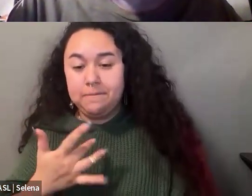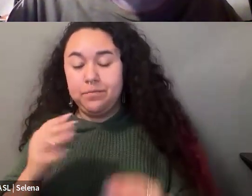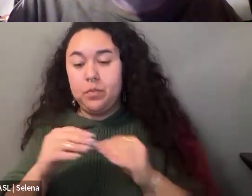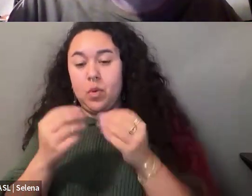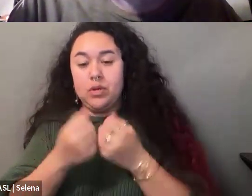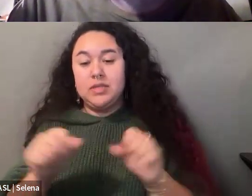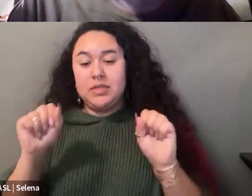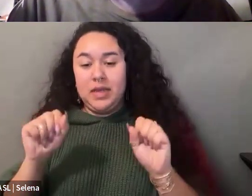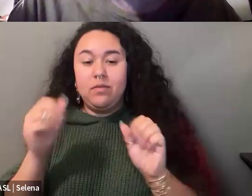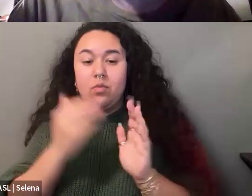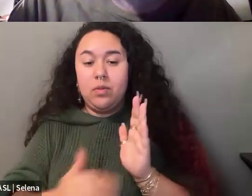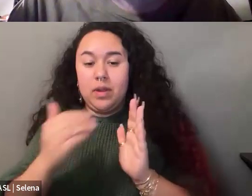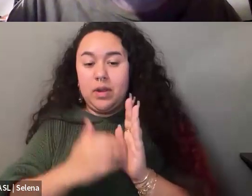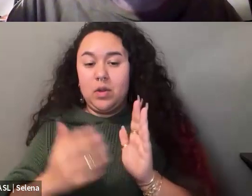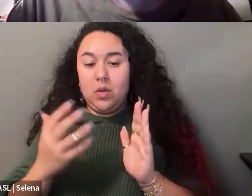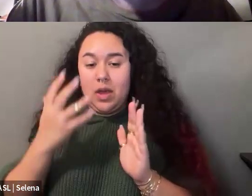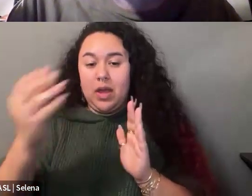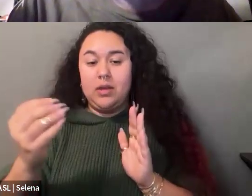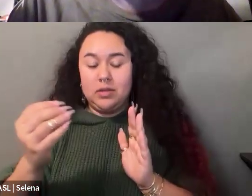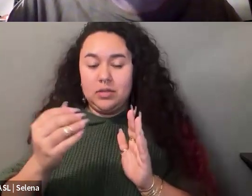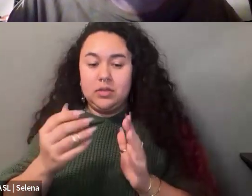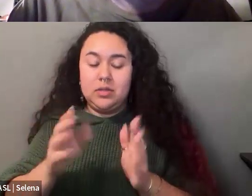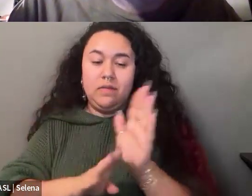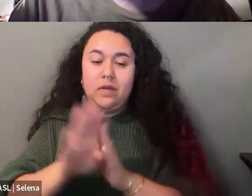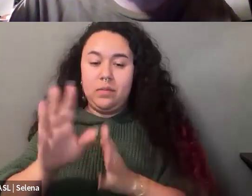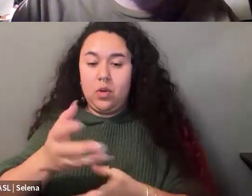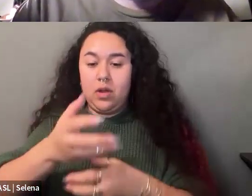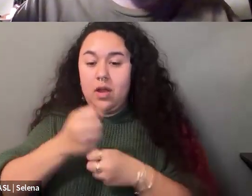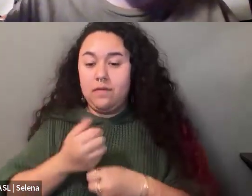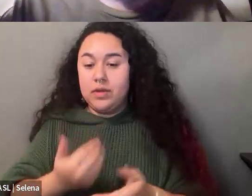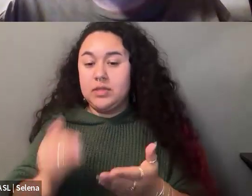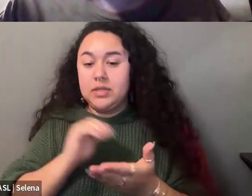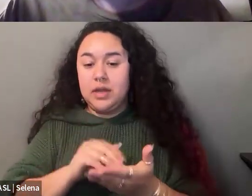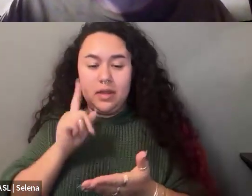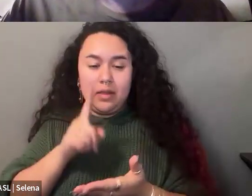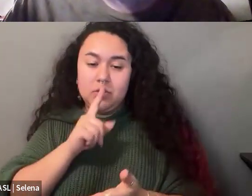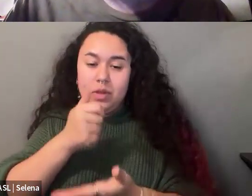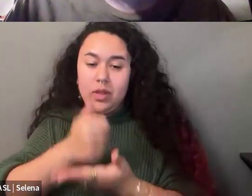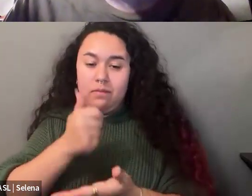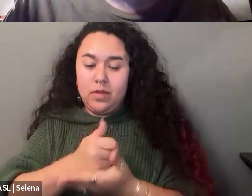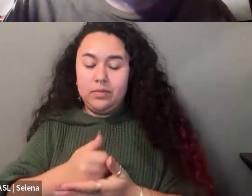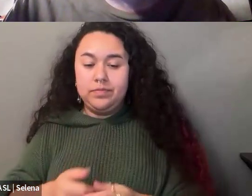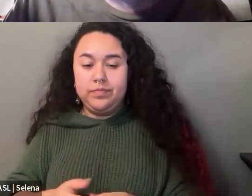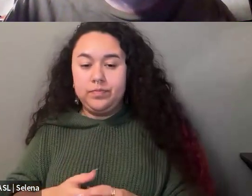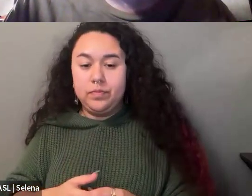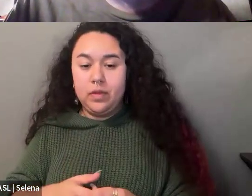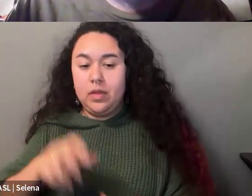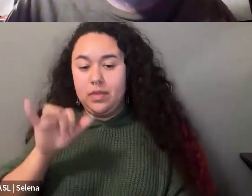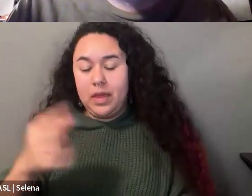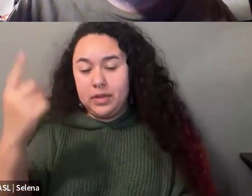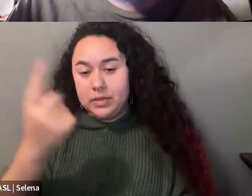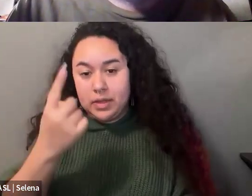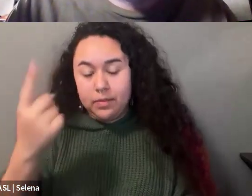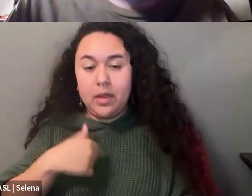safer, like repeatedly going out and building that confidence back up. I think that's really helpful. And that's something